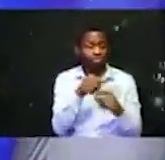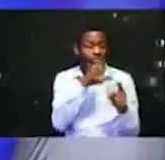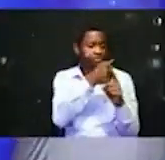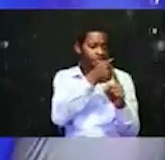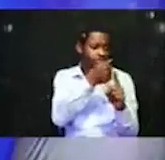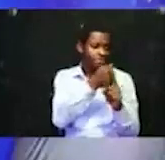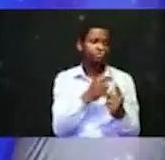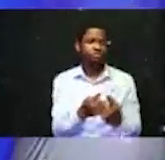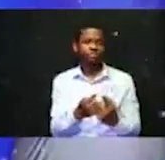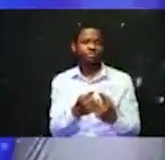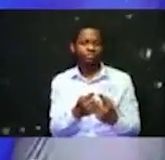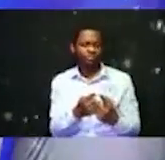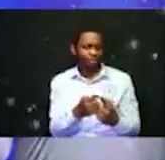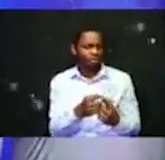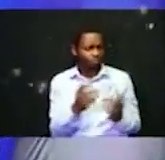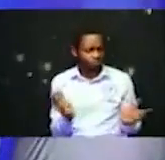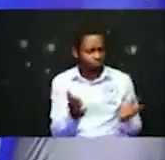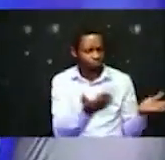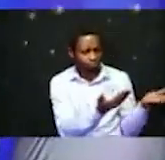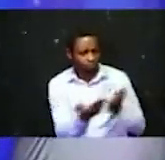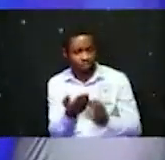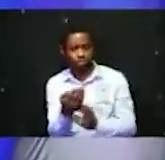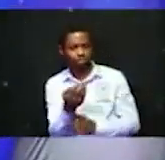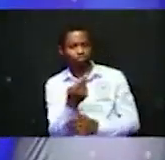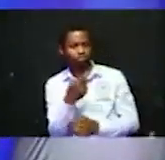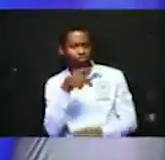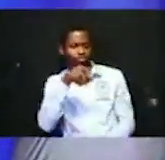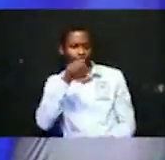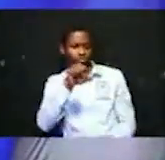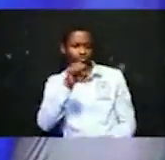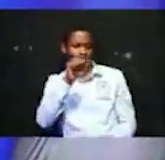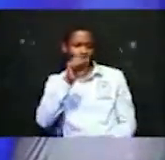has produced, Saul, a great man. But